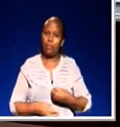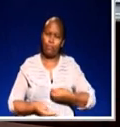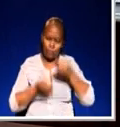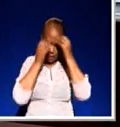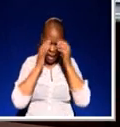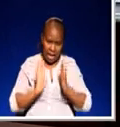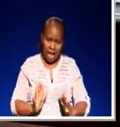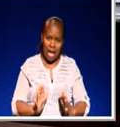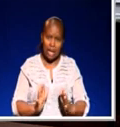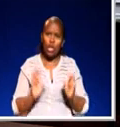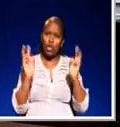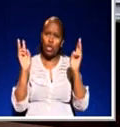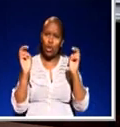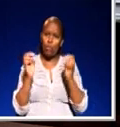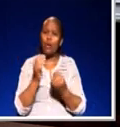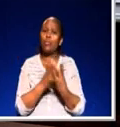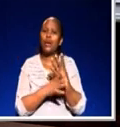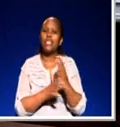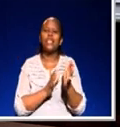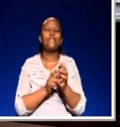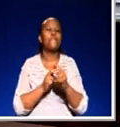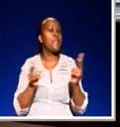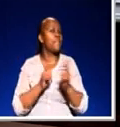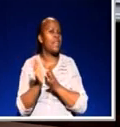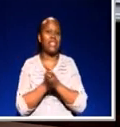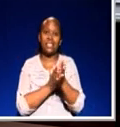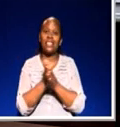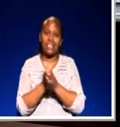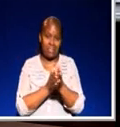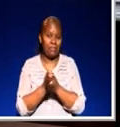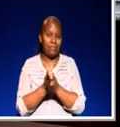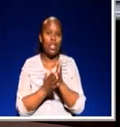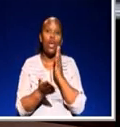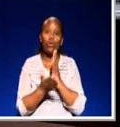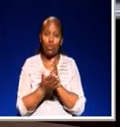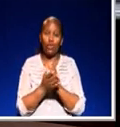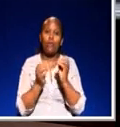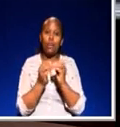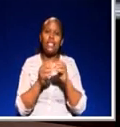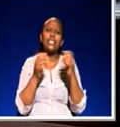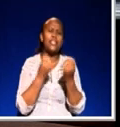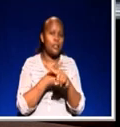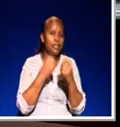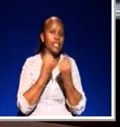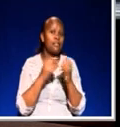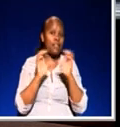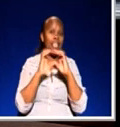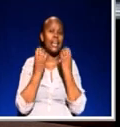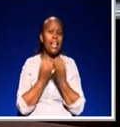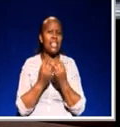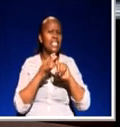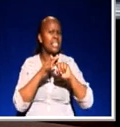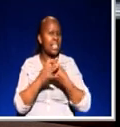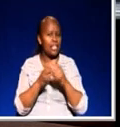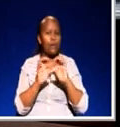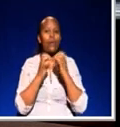the topic plants is quite interesting. And we have come across it in very many classes, beginning from